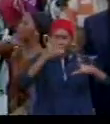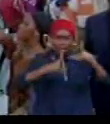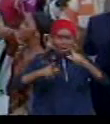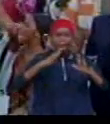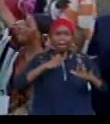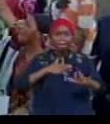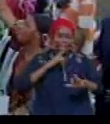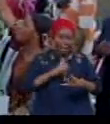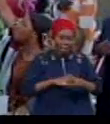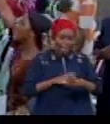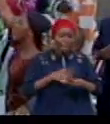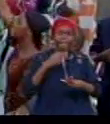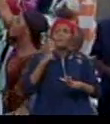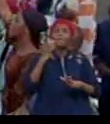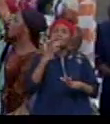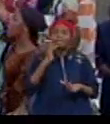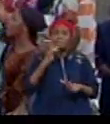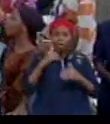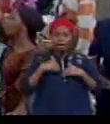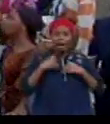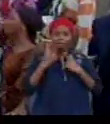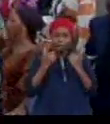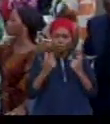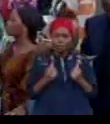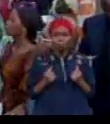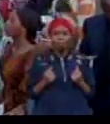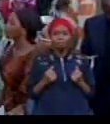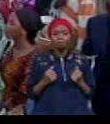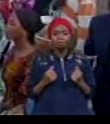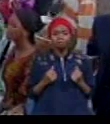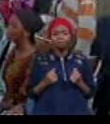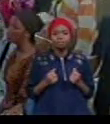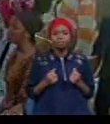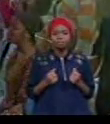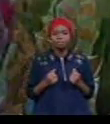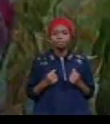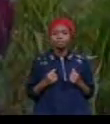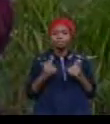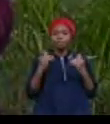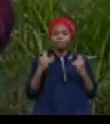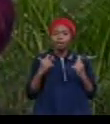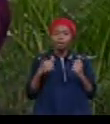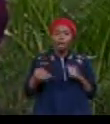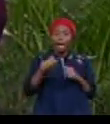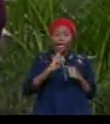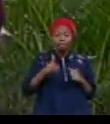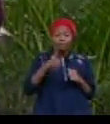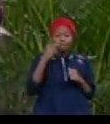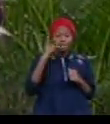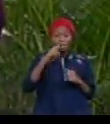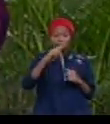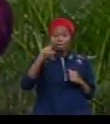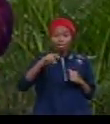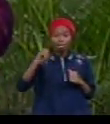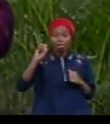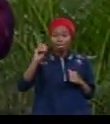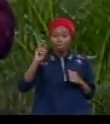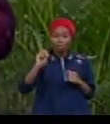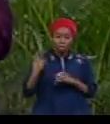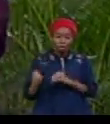come. Now, I want to read it like this. Wherever you see Zion, just put your name there. Are you